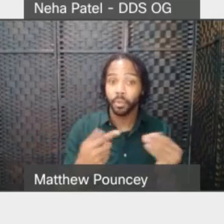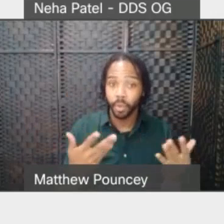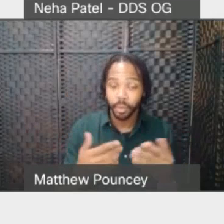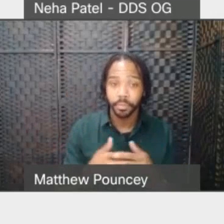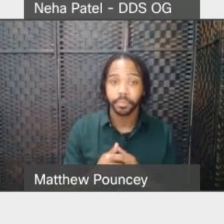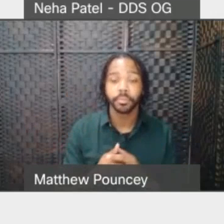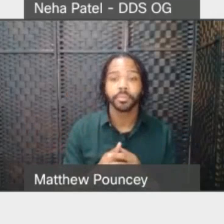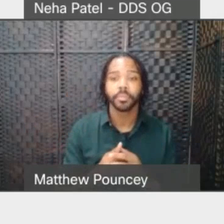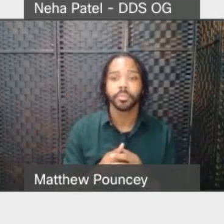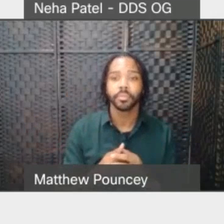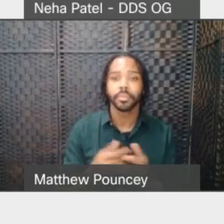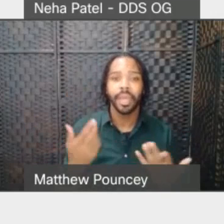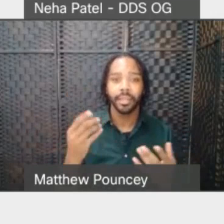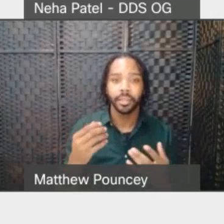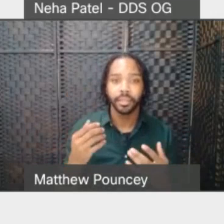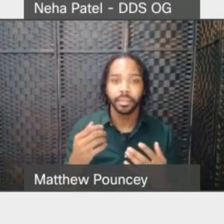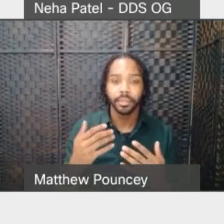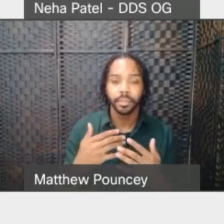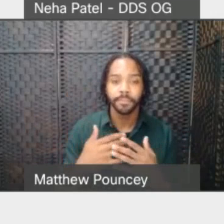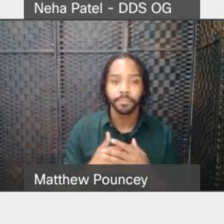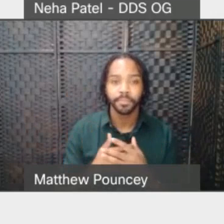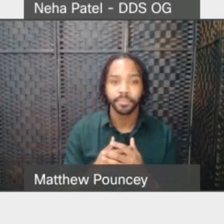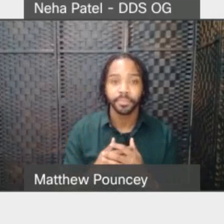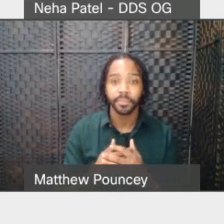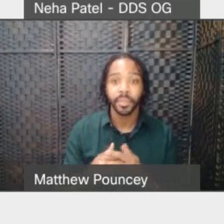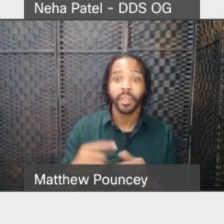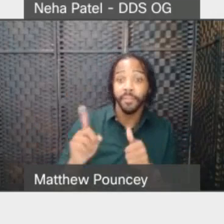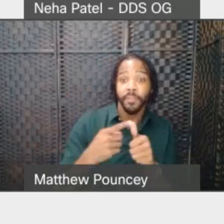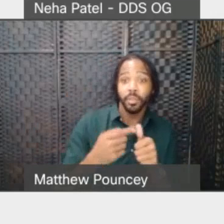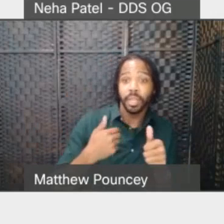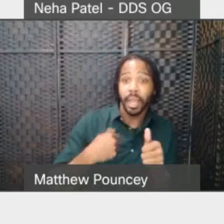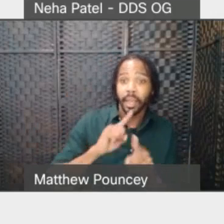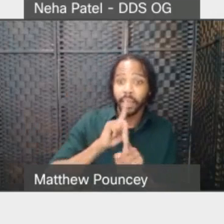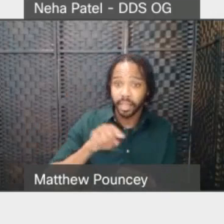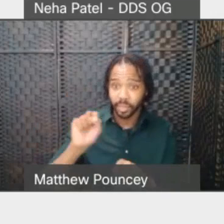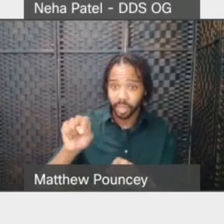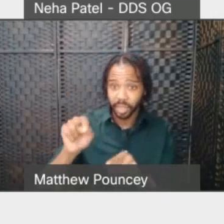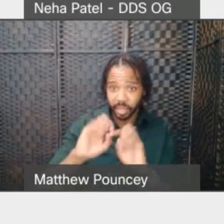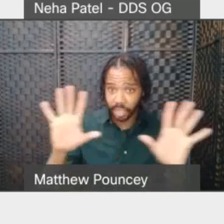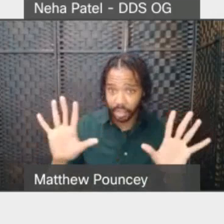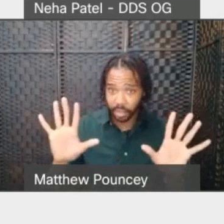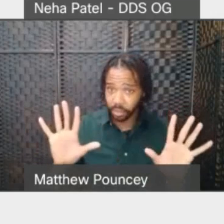the first part, and I don't know, did I answer that part clearly enough? Where to go?